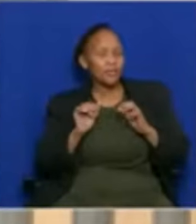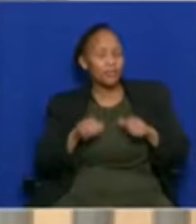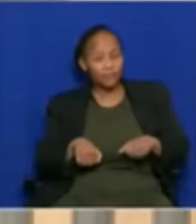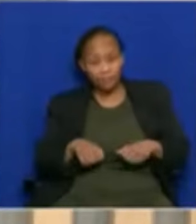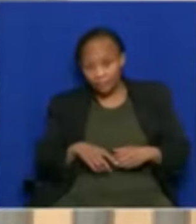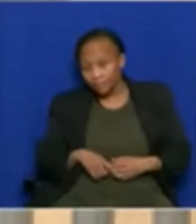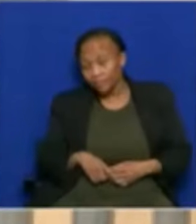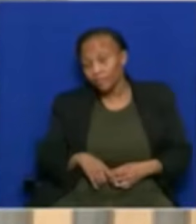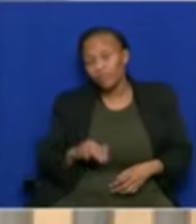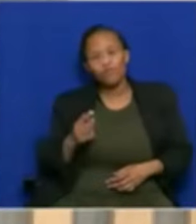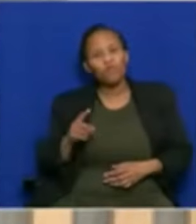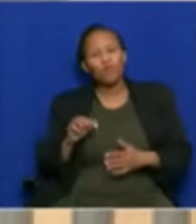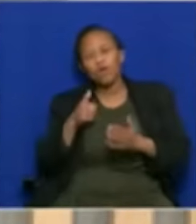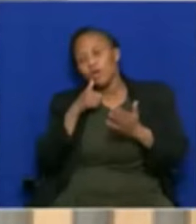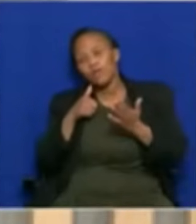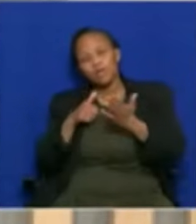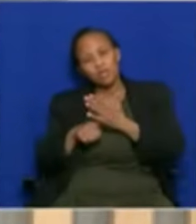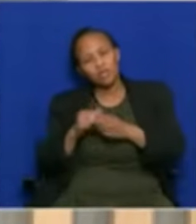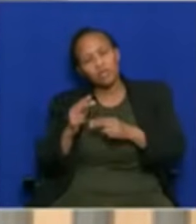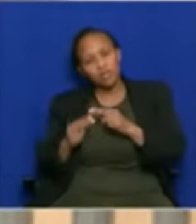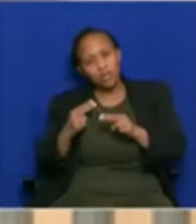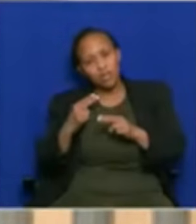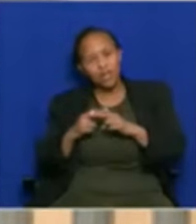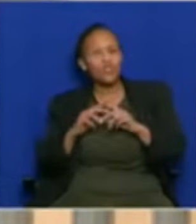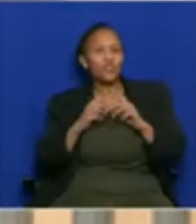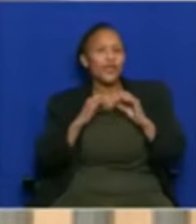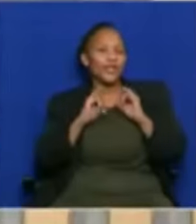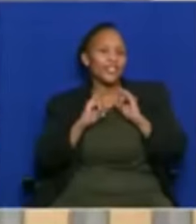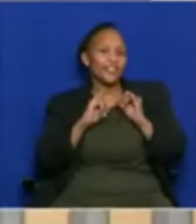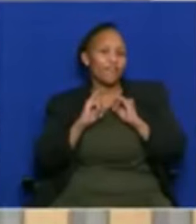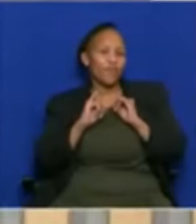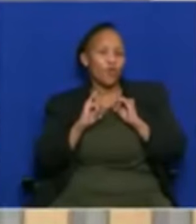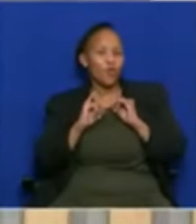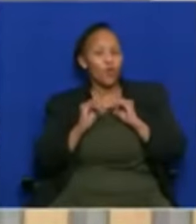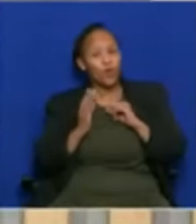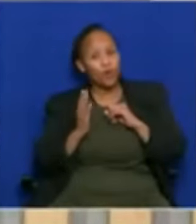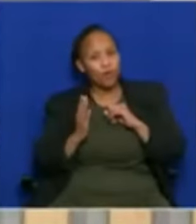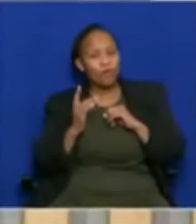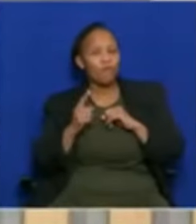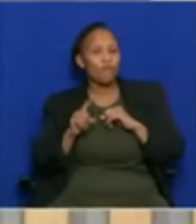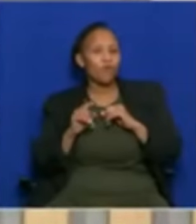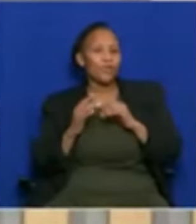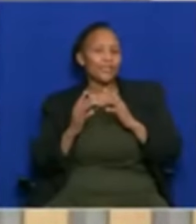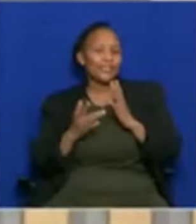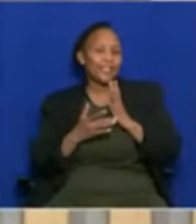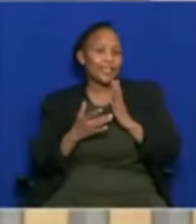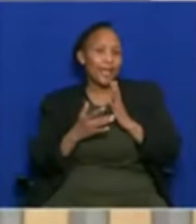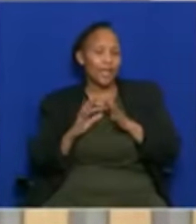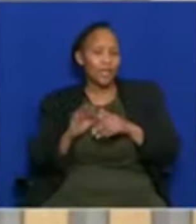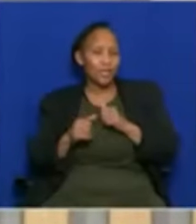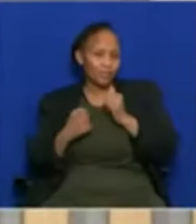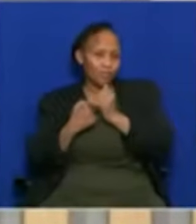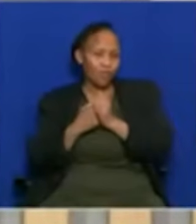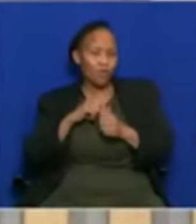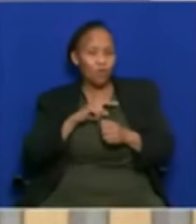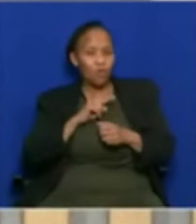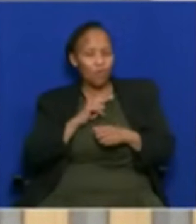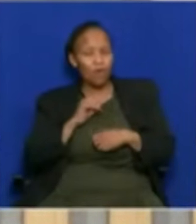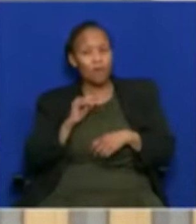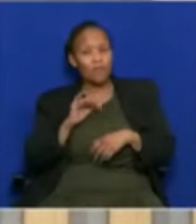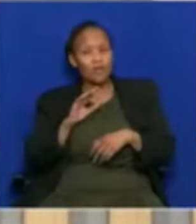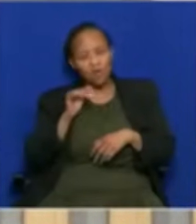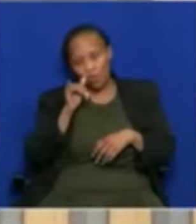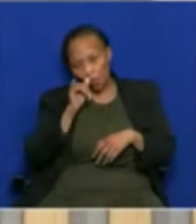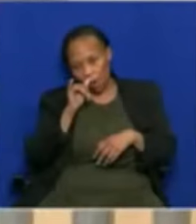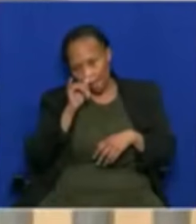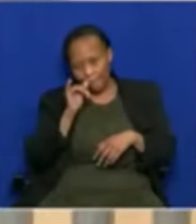interview him with regards to the technical support post, because he has been there in crime intelligence and was there at that time. What about the